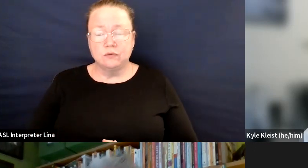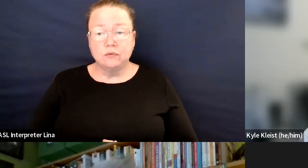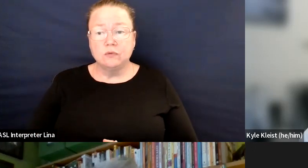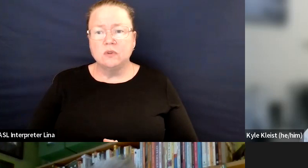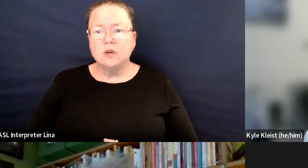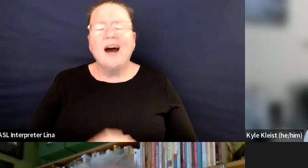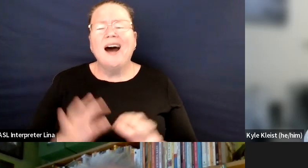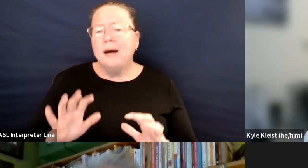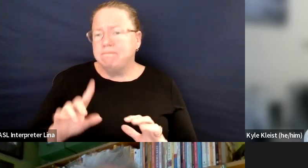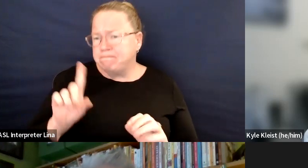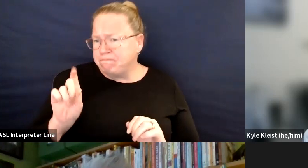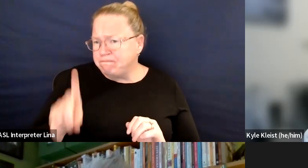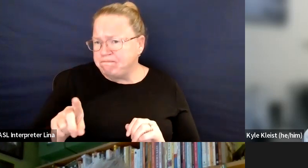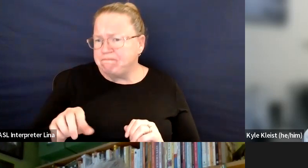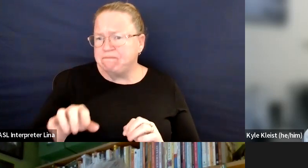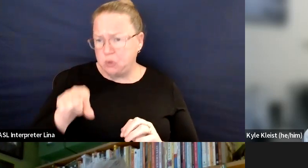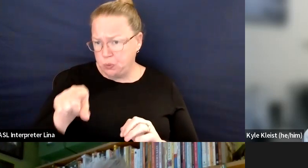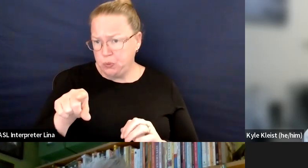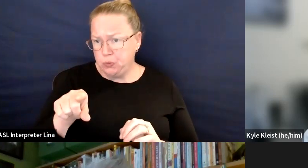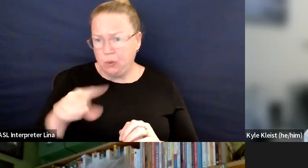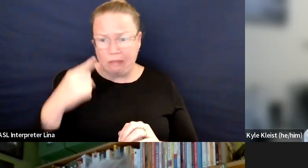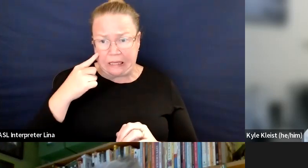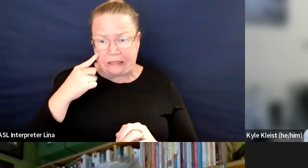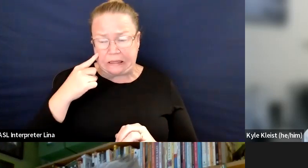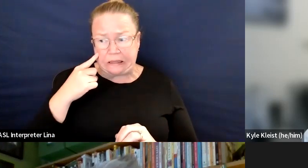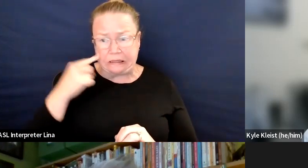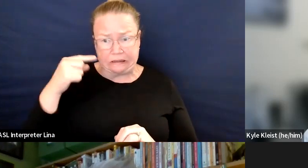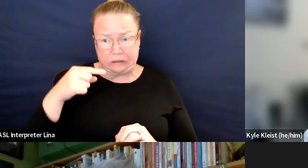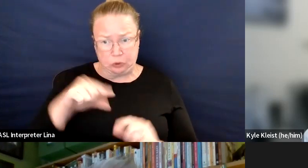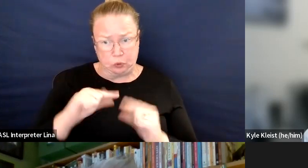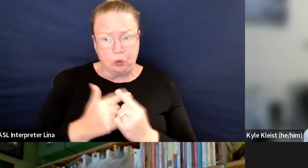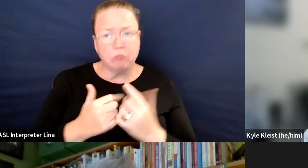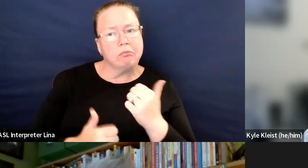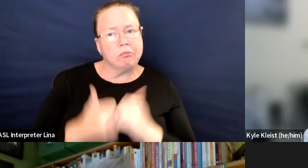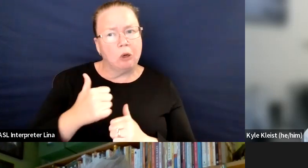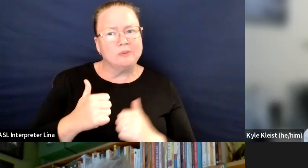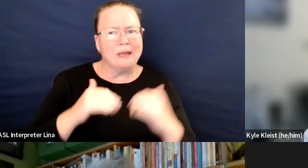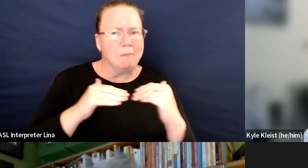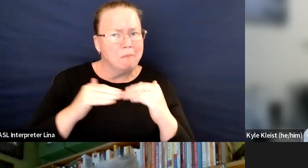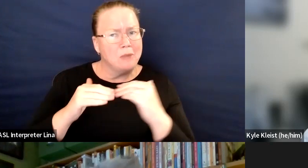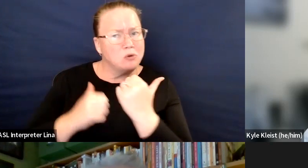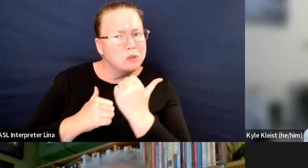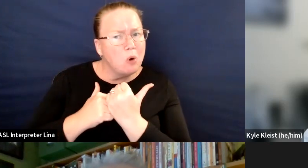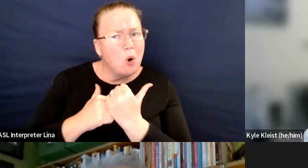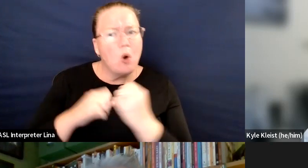And can I ask a question of you? Do you think of those groups as primarily peer support, or as a